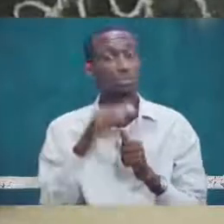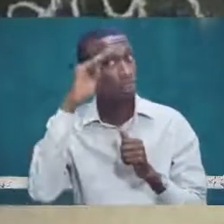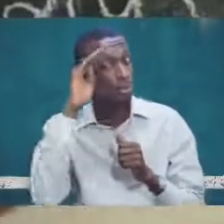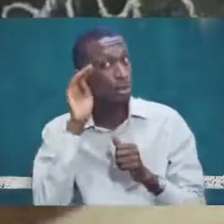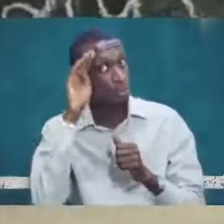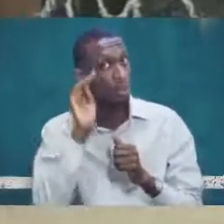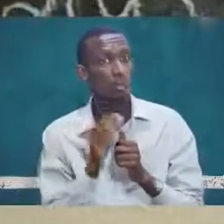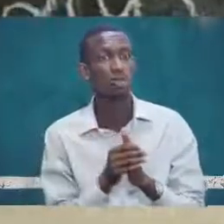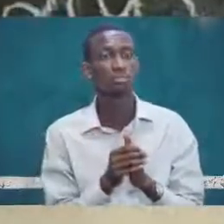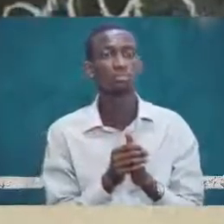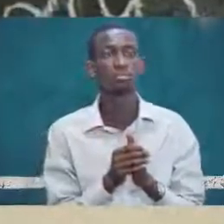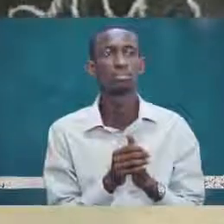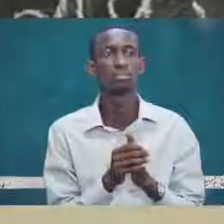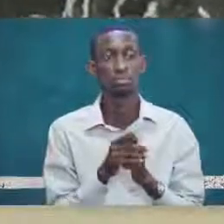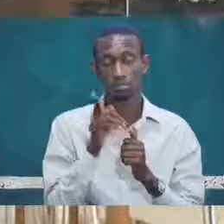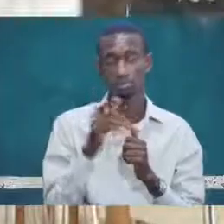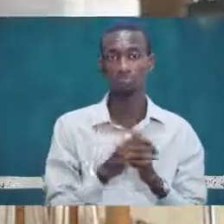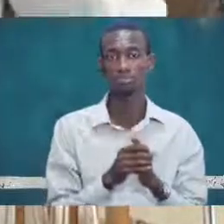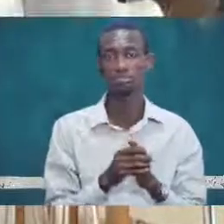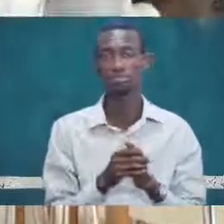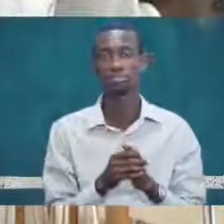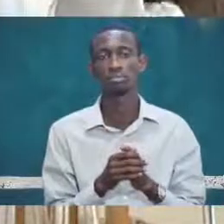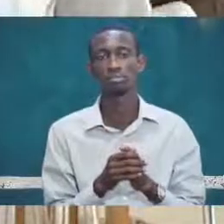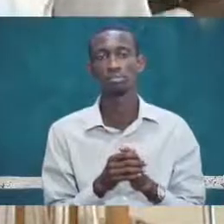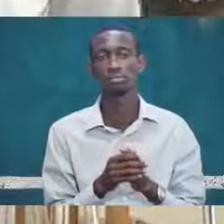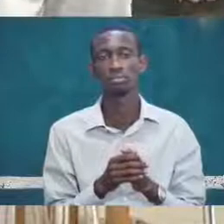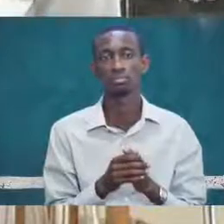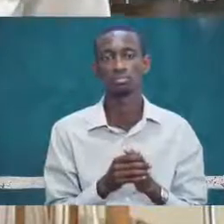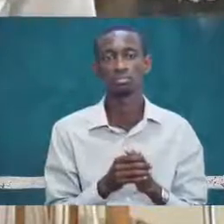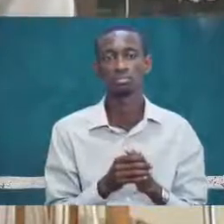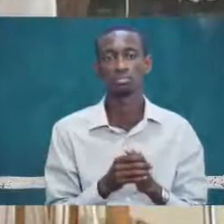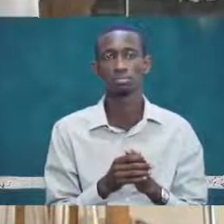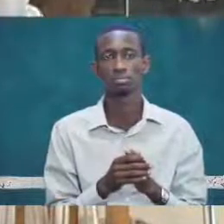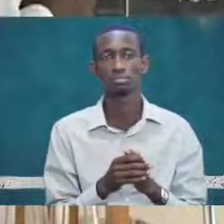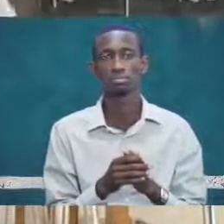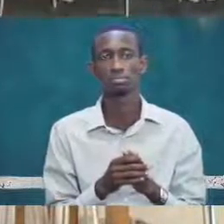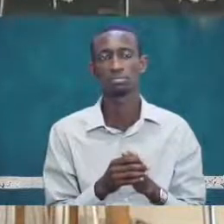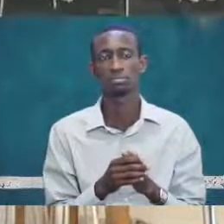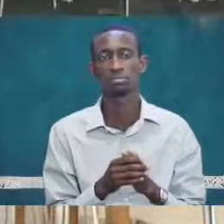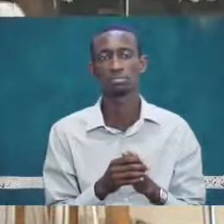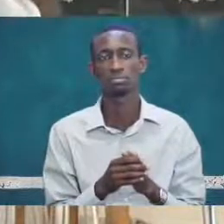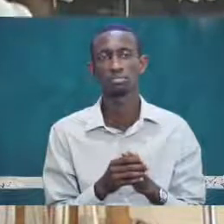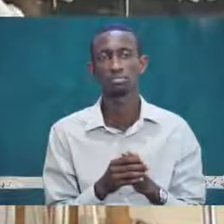pink again, that is the same litmus paper, turns to